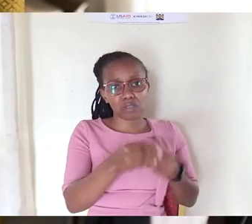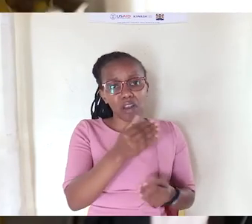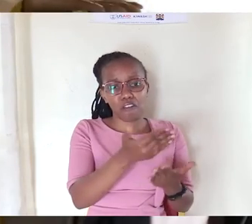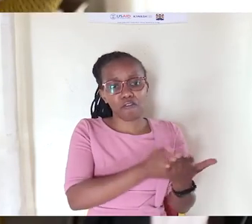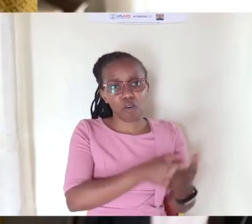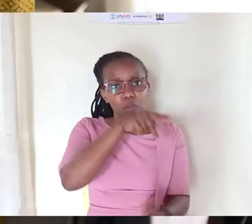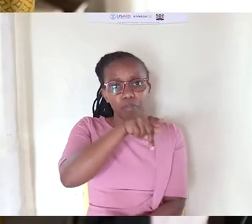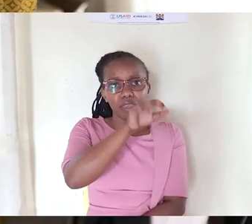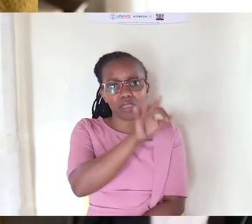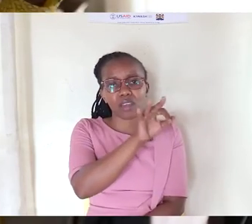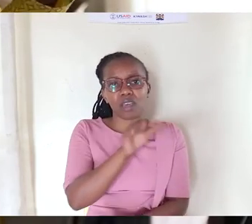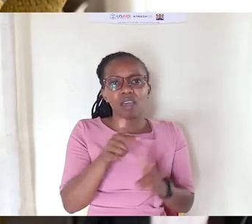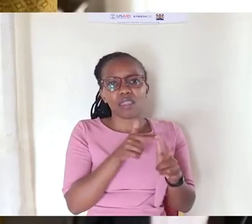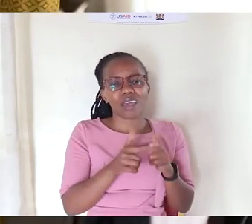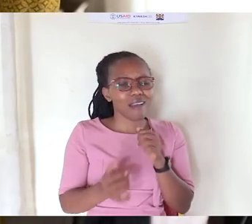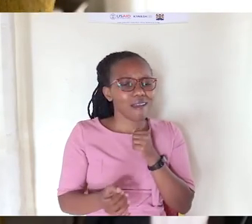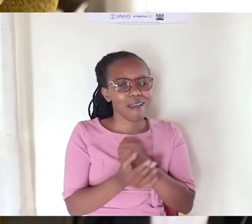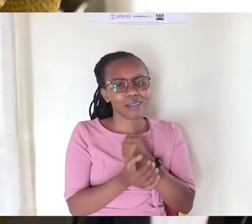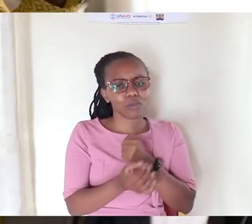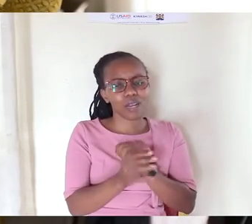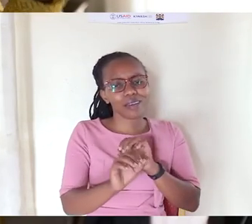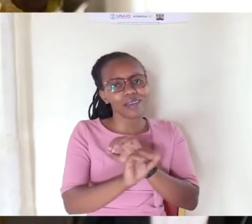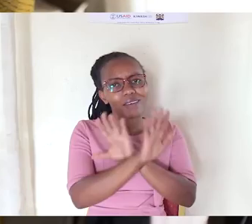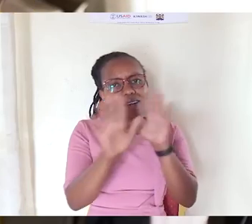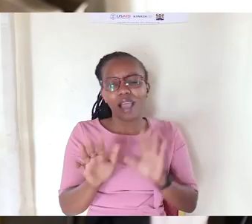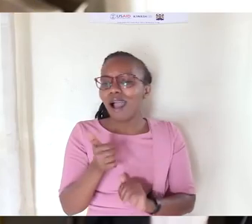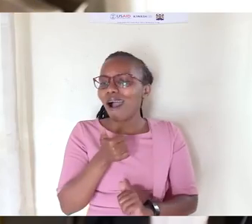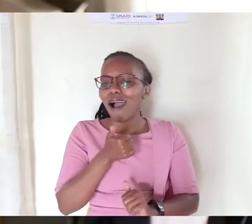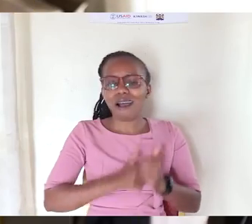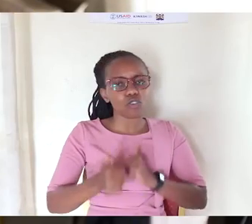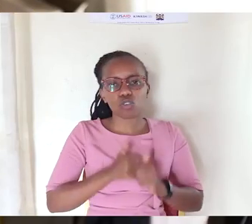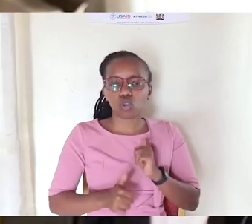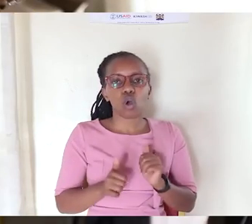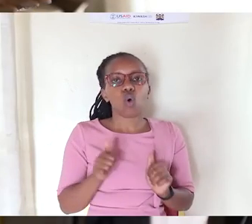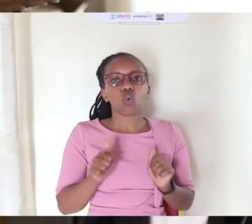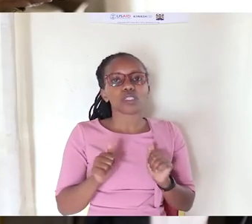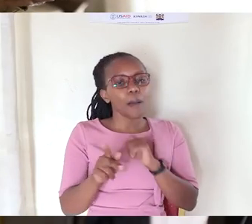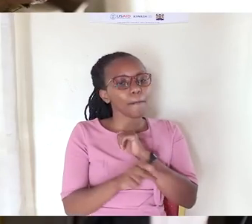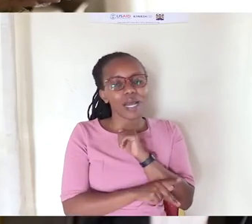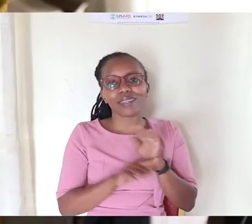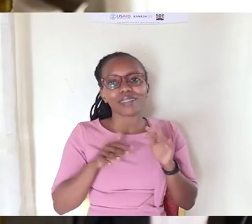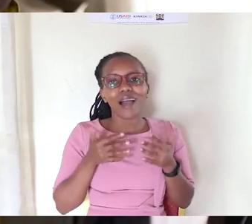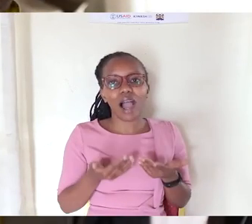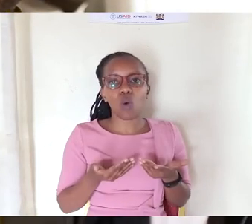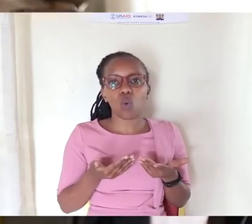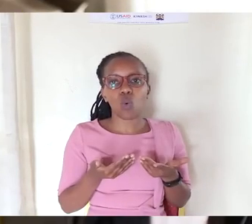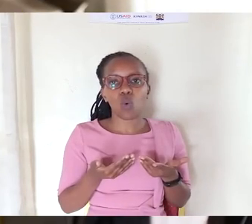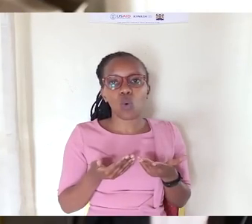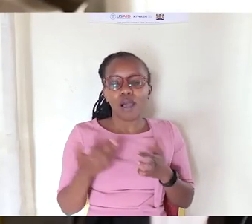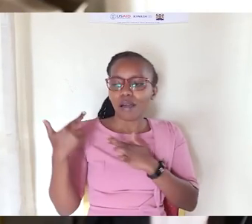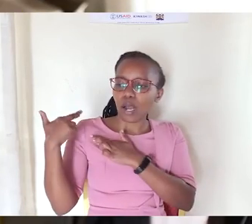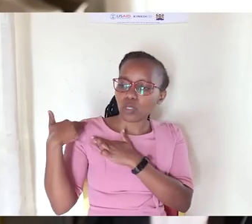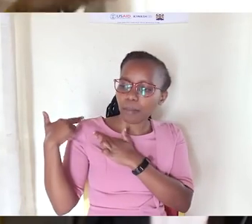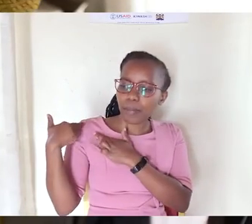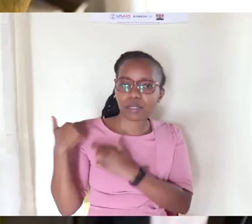have clear statements as to what action must be taken. Clear. That's what accountability